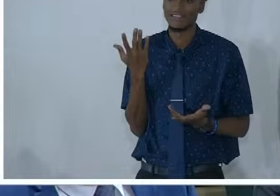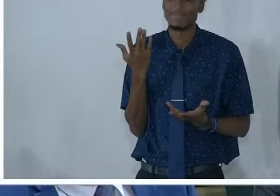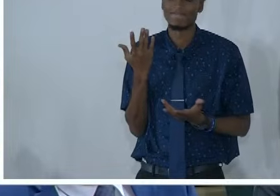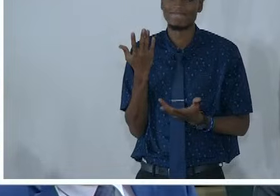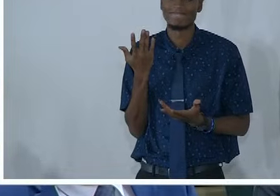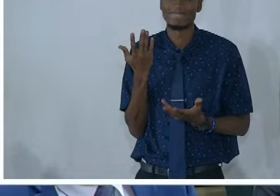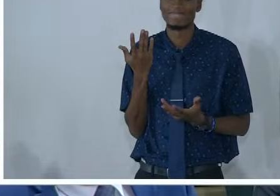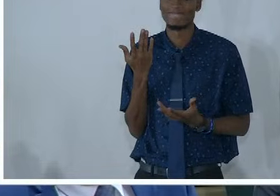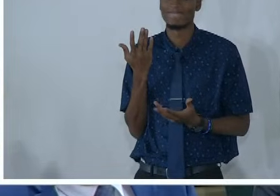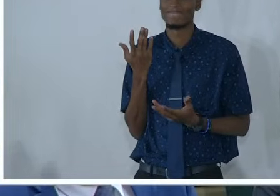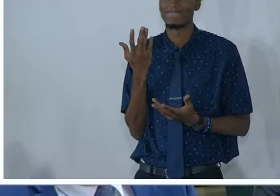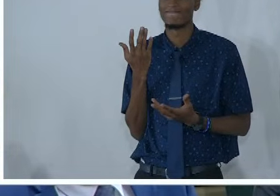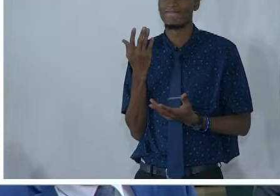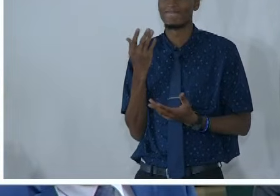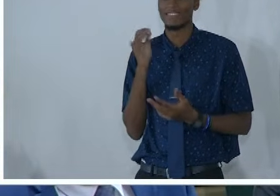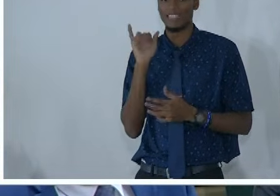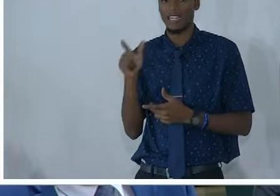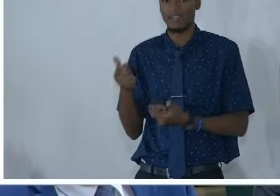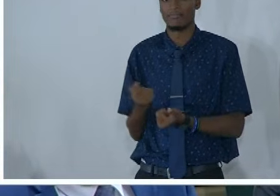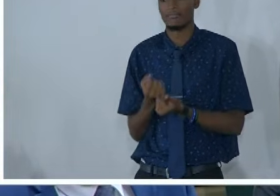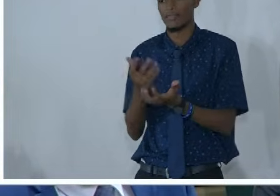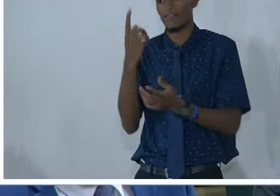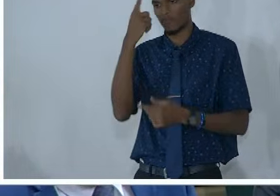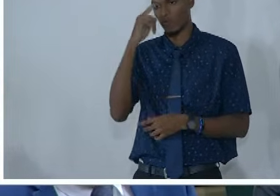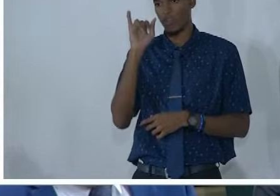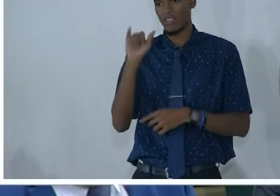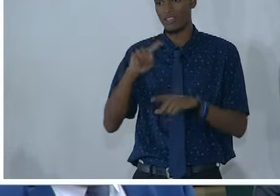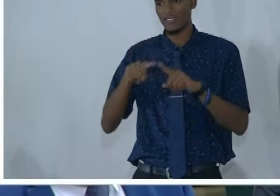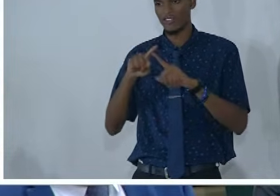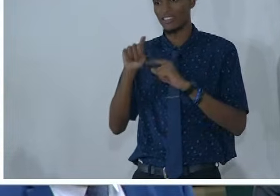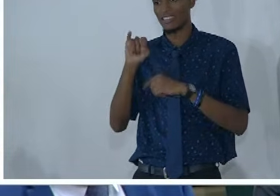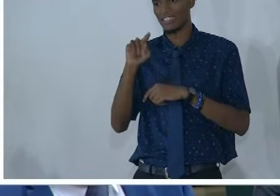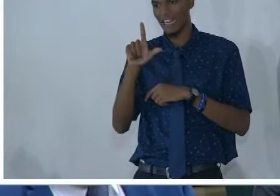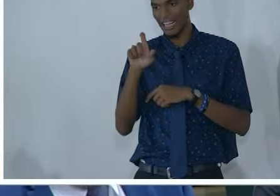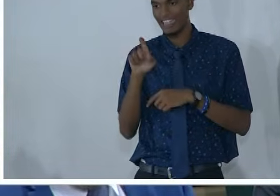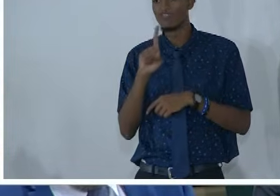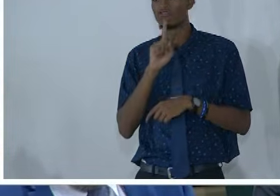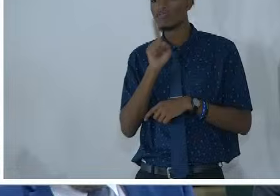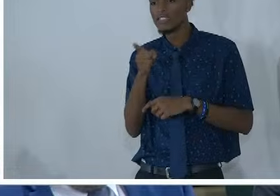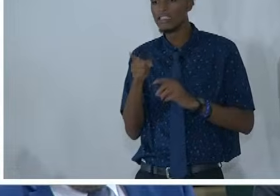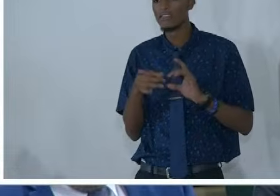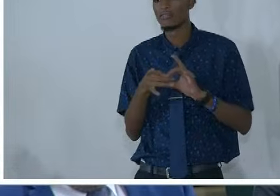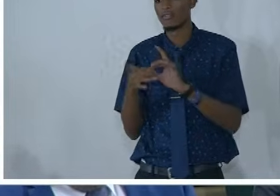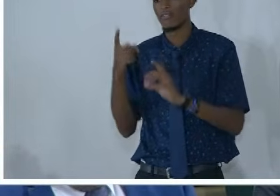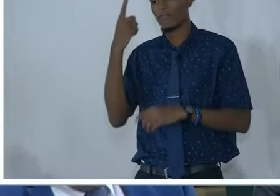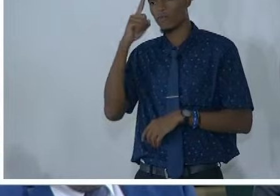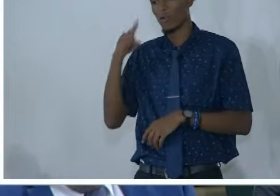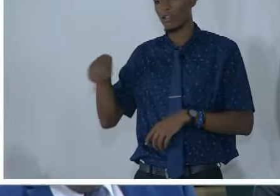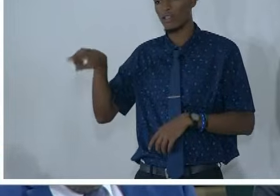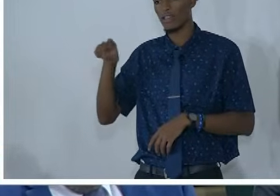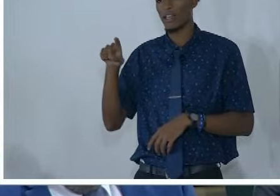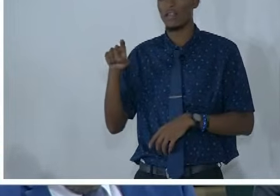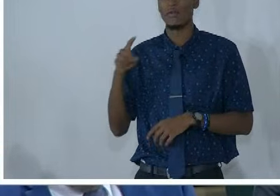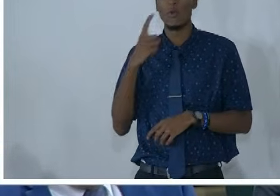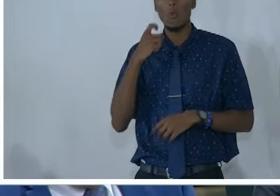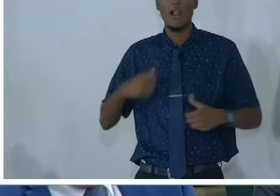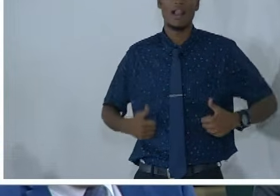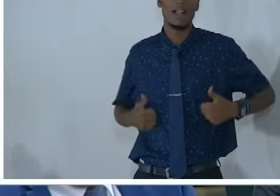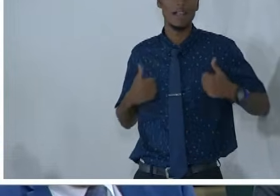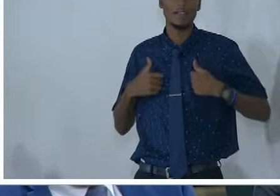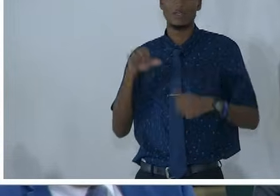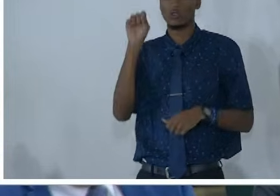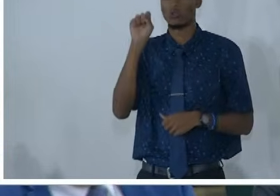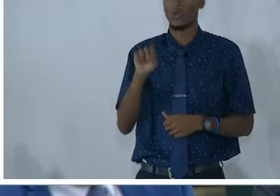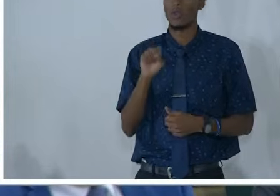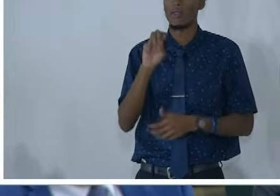the lion's share of those titles relate to residents of South Manchester. So could